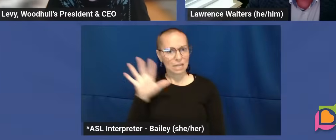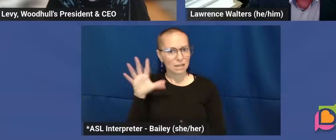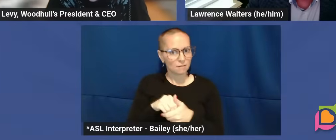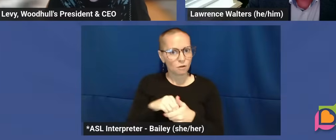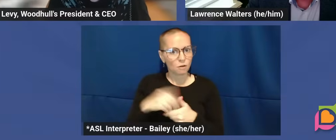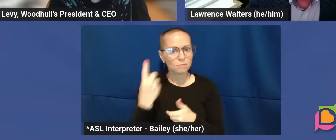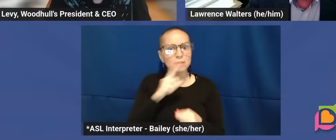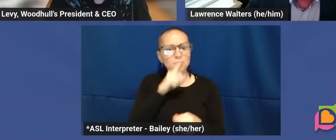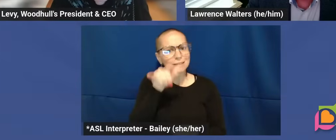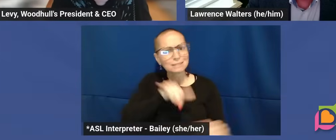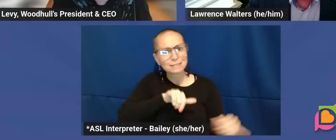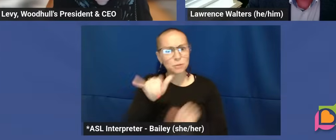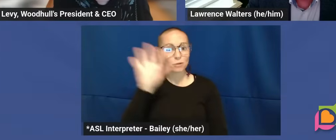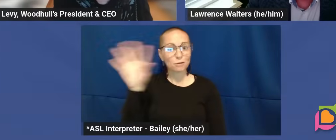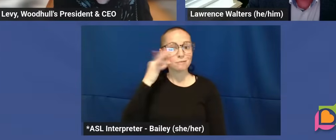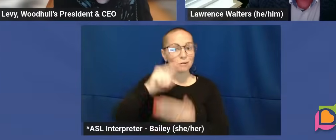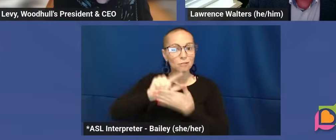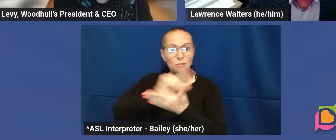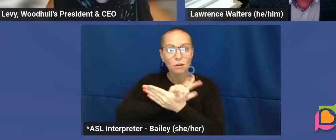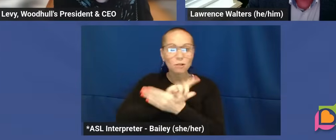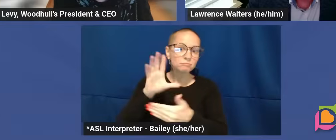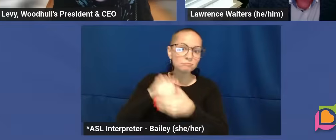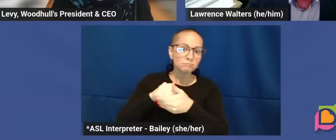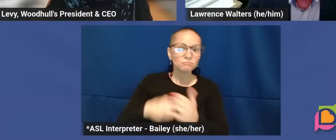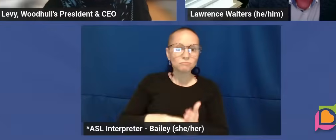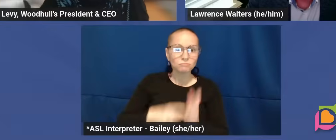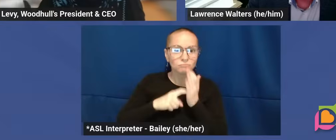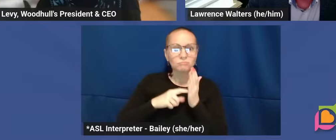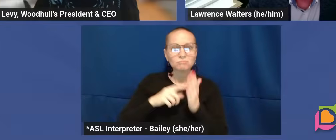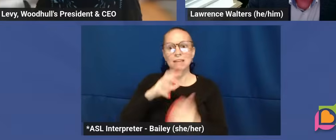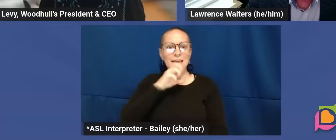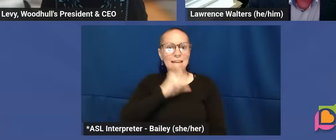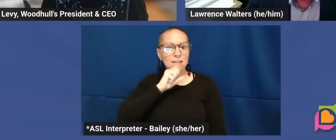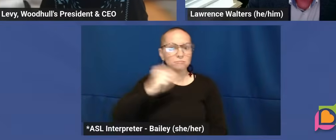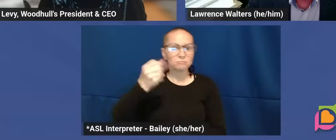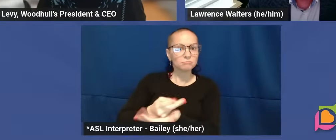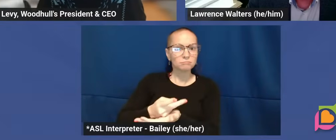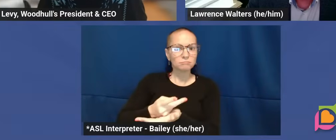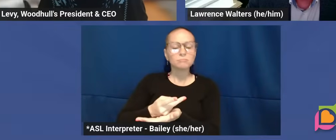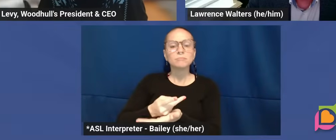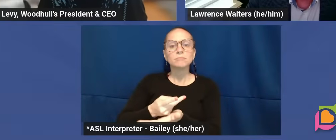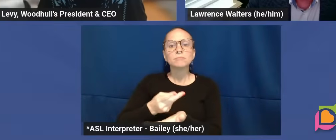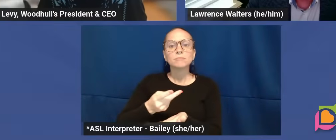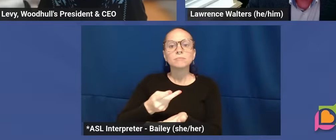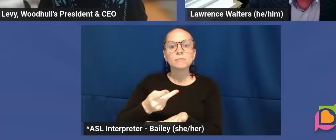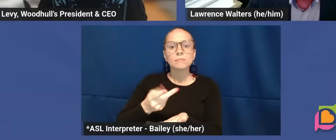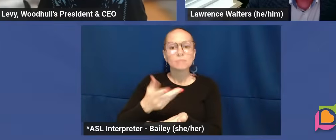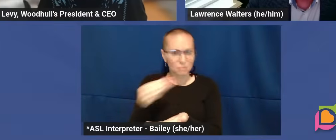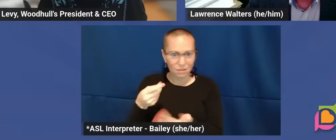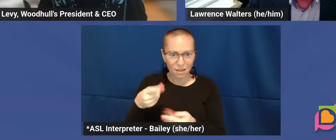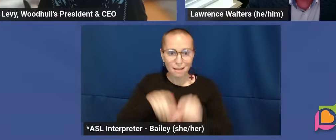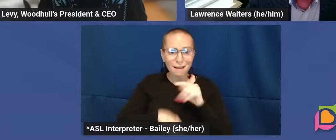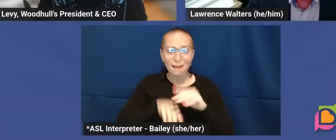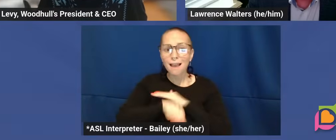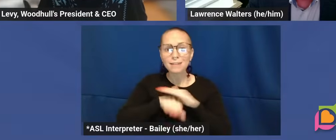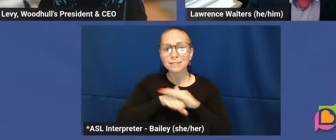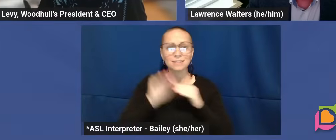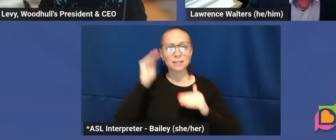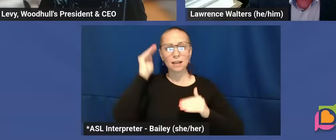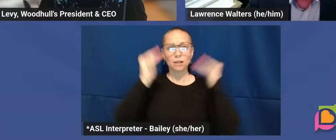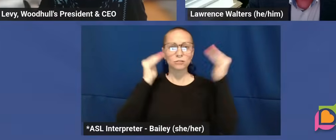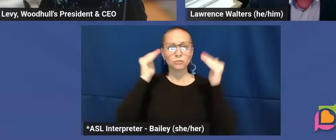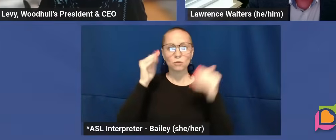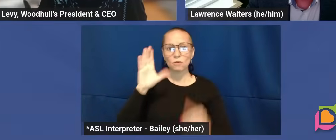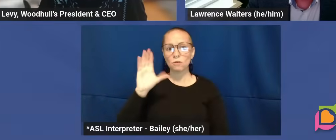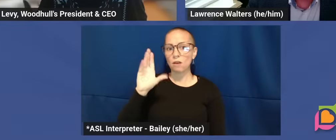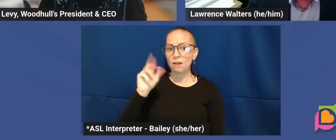federal law that required age verification, and you could not access adult content if